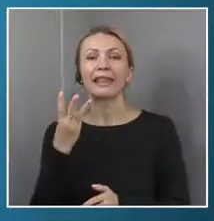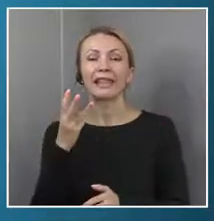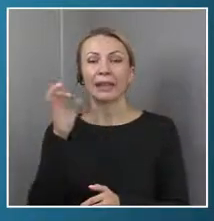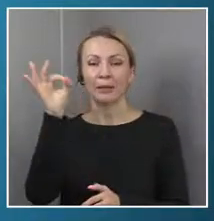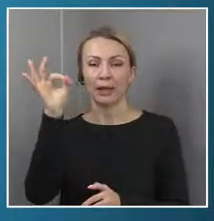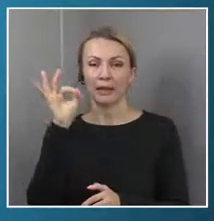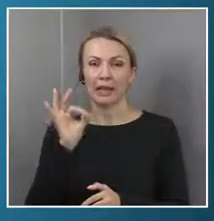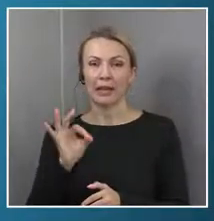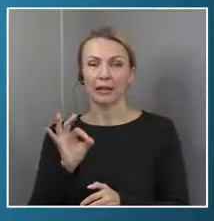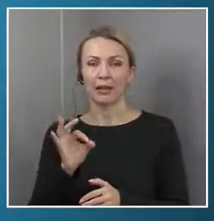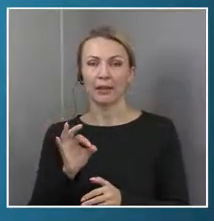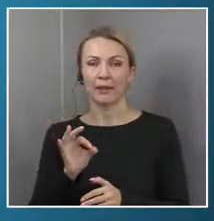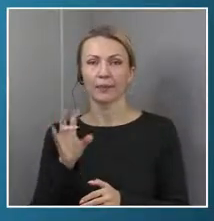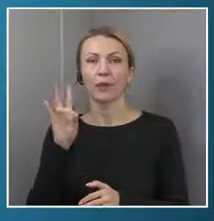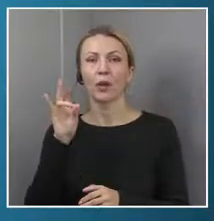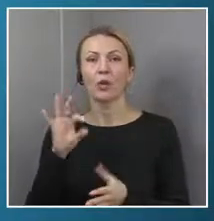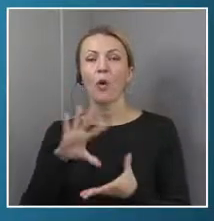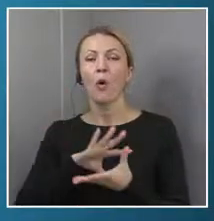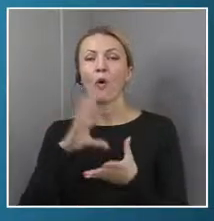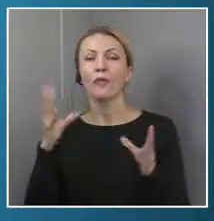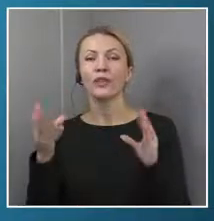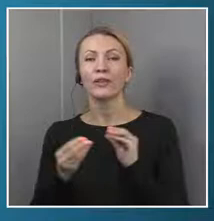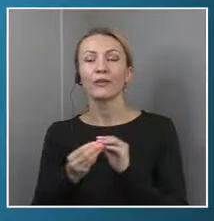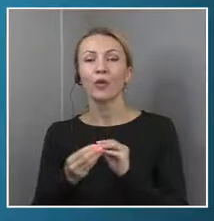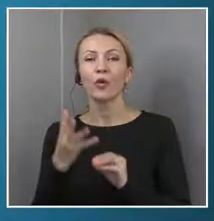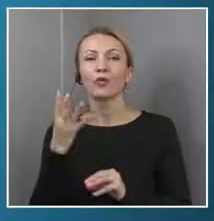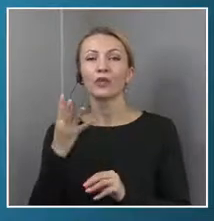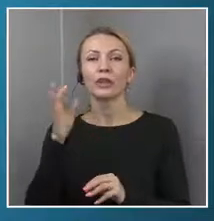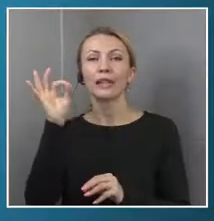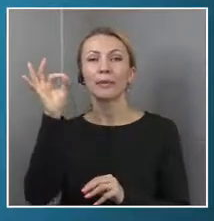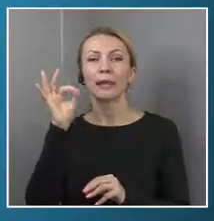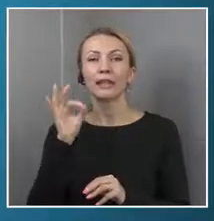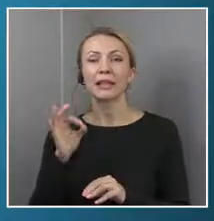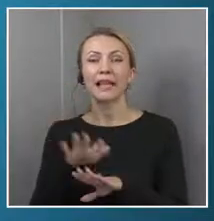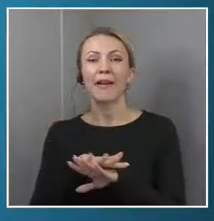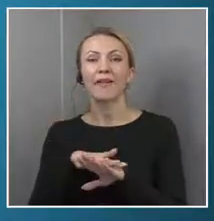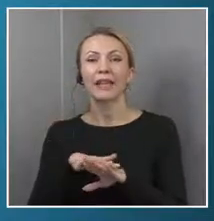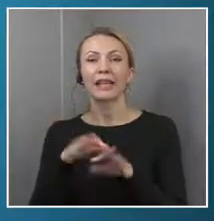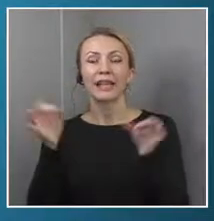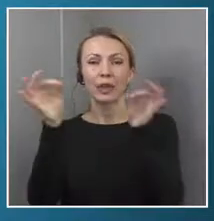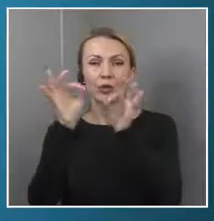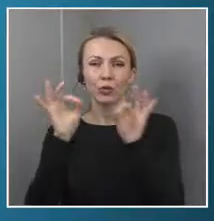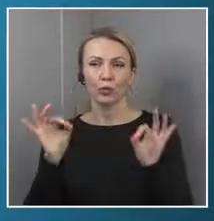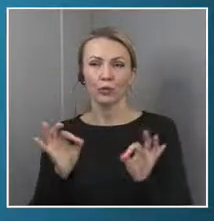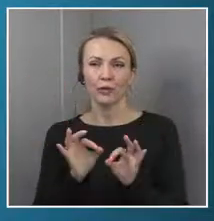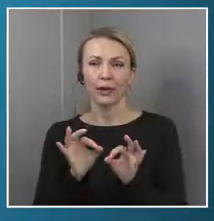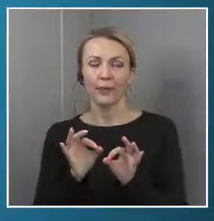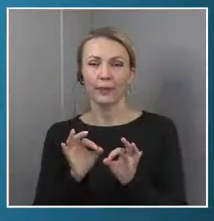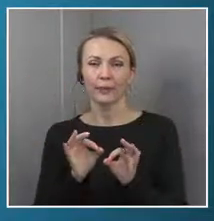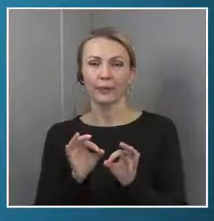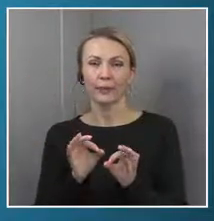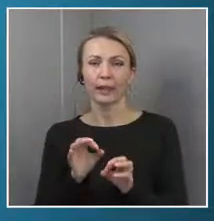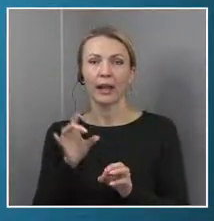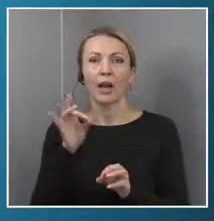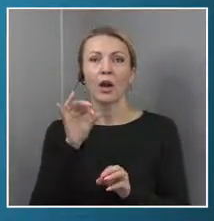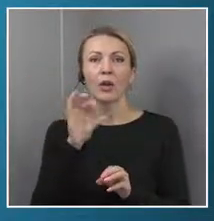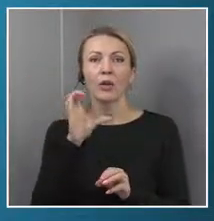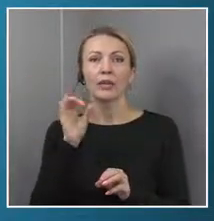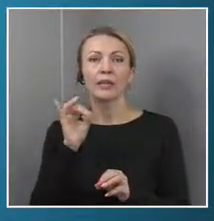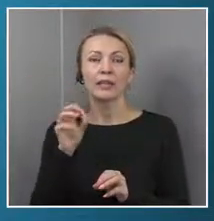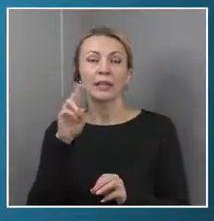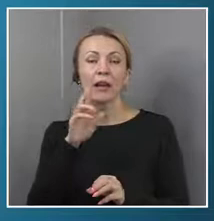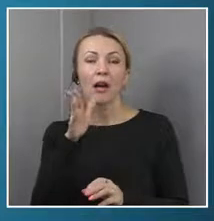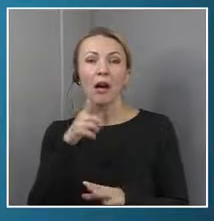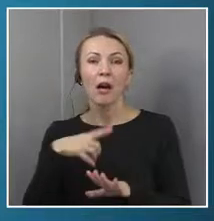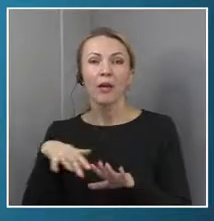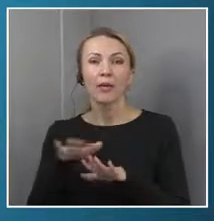and 18% of the global GDP. Russia takes 3% of the global GDP and only 0.4% of the global art